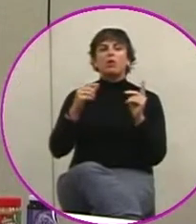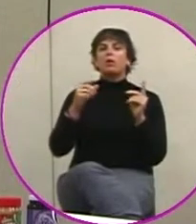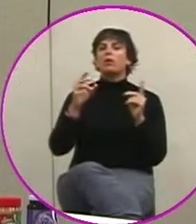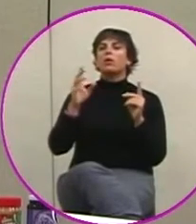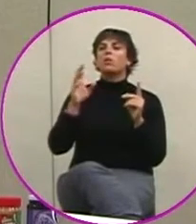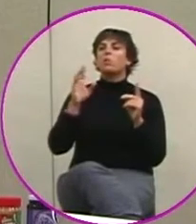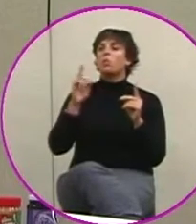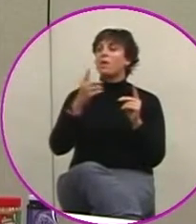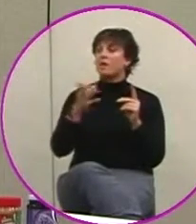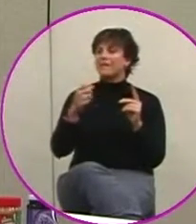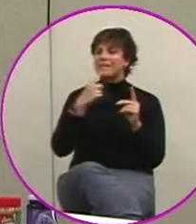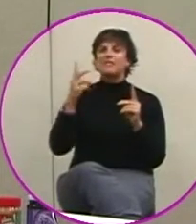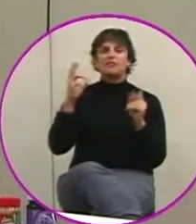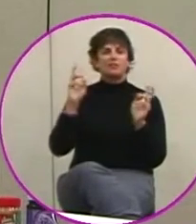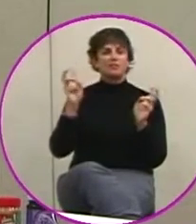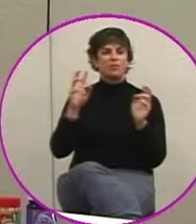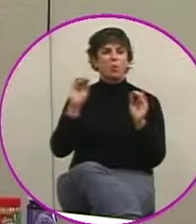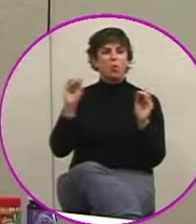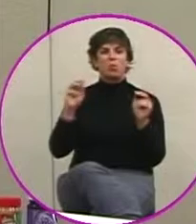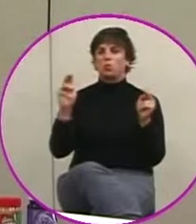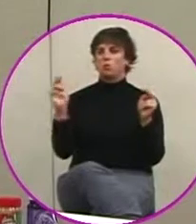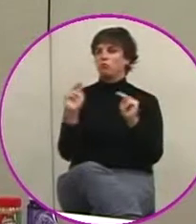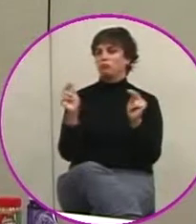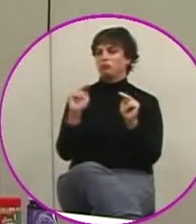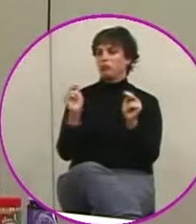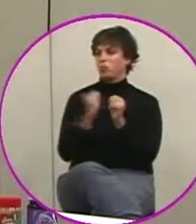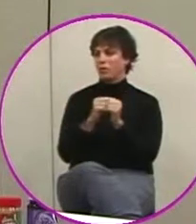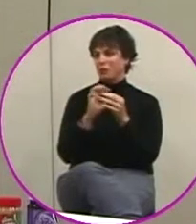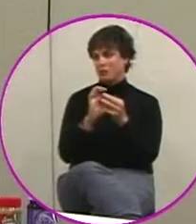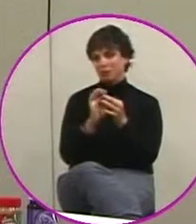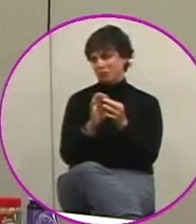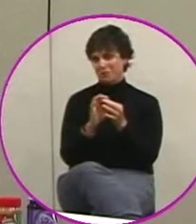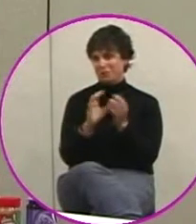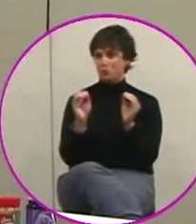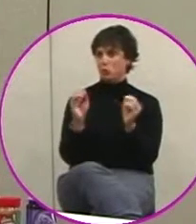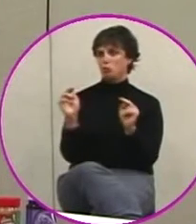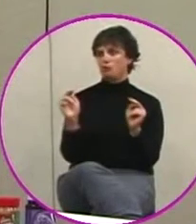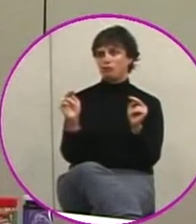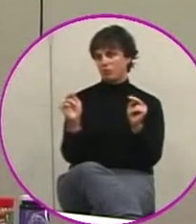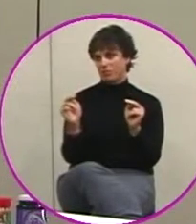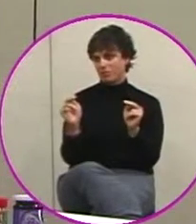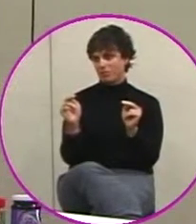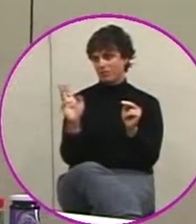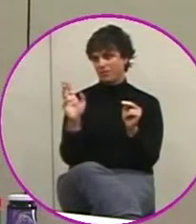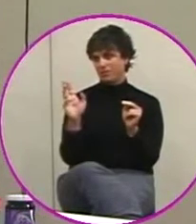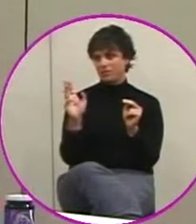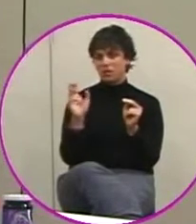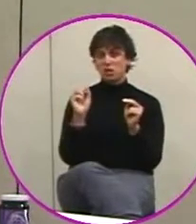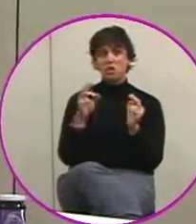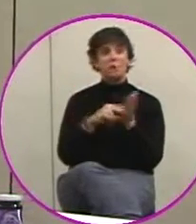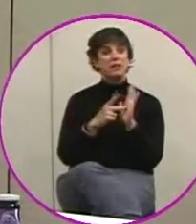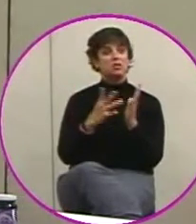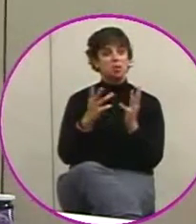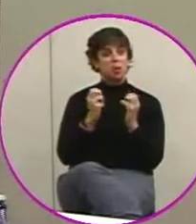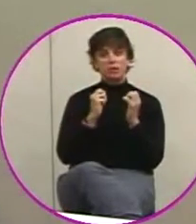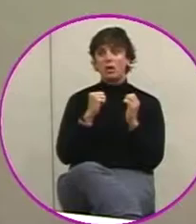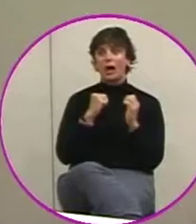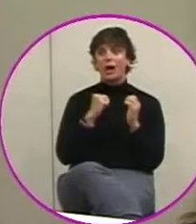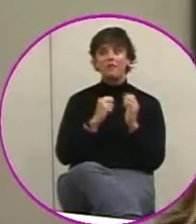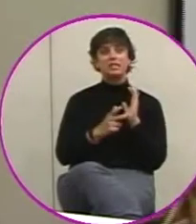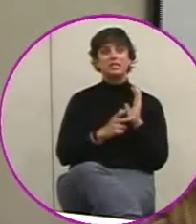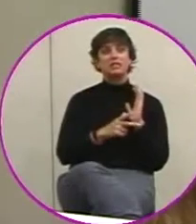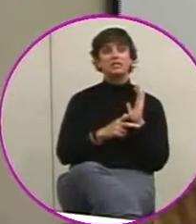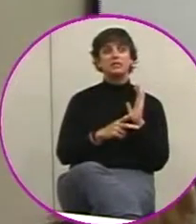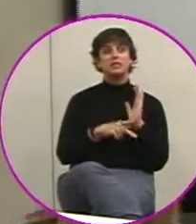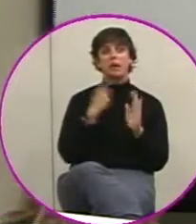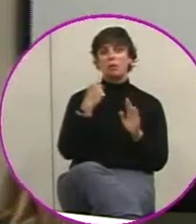no neutral in a relationship. Okay? So we really want to have at least twice as many positives.